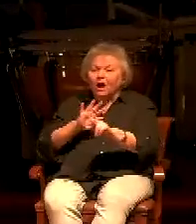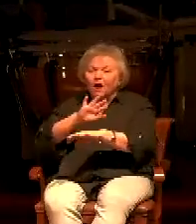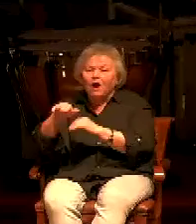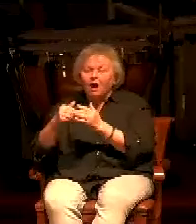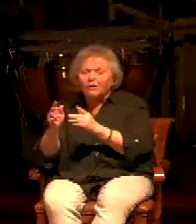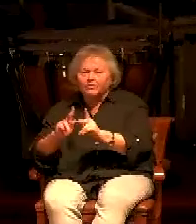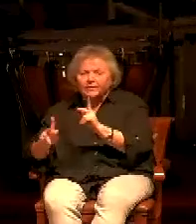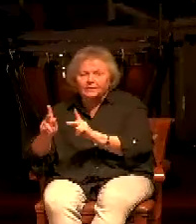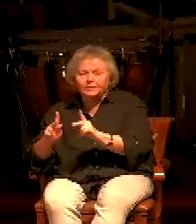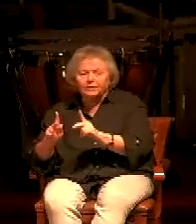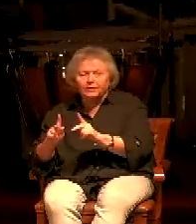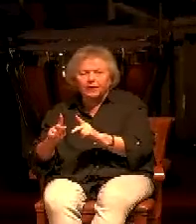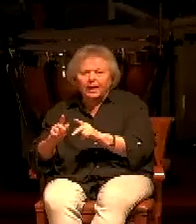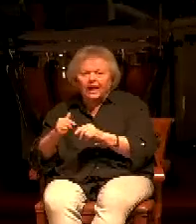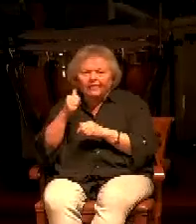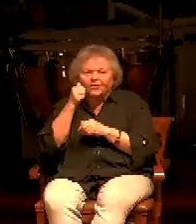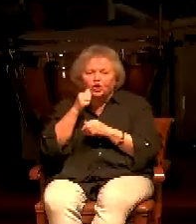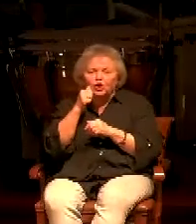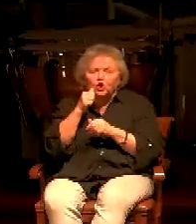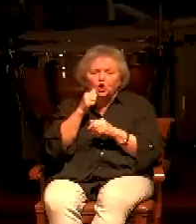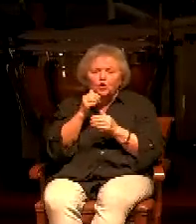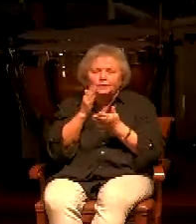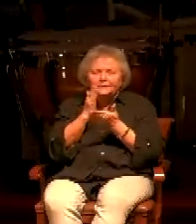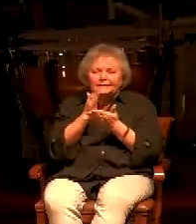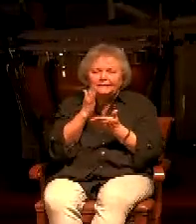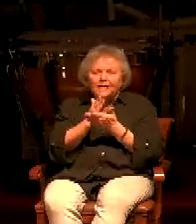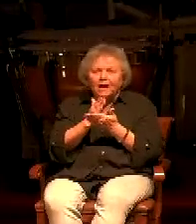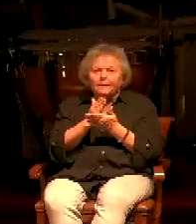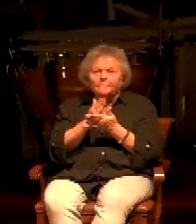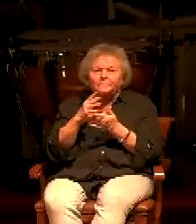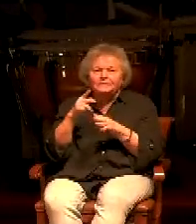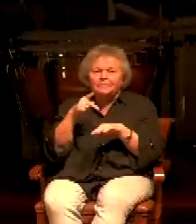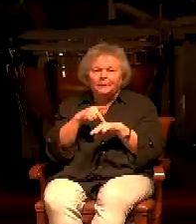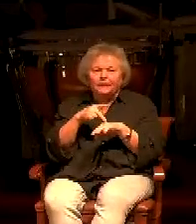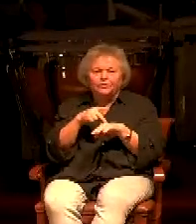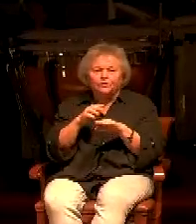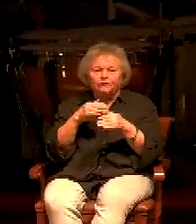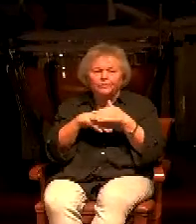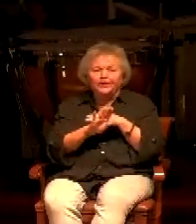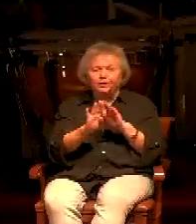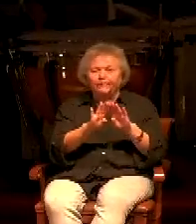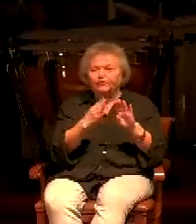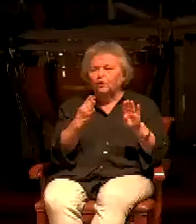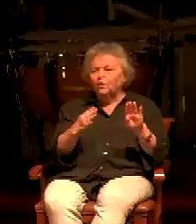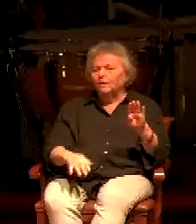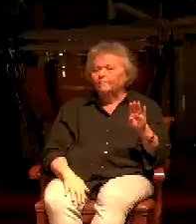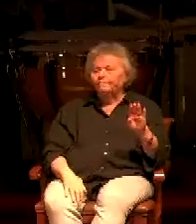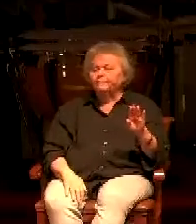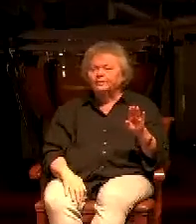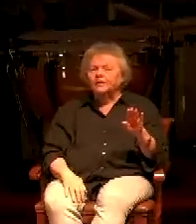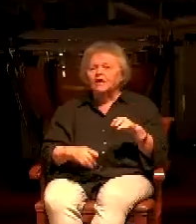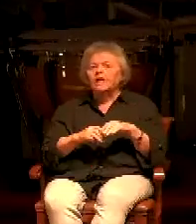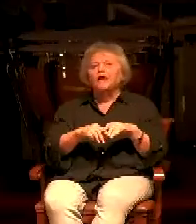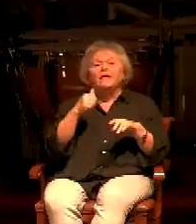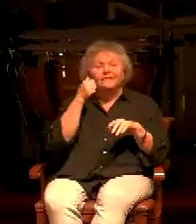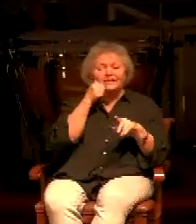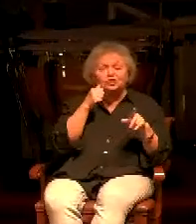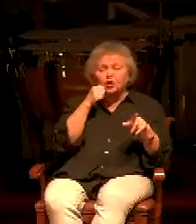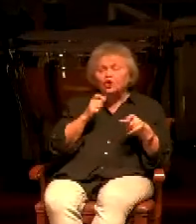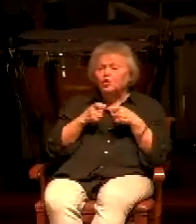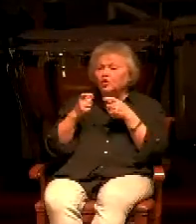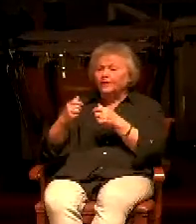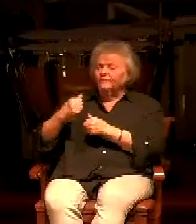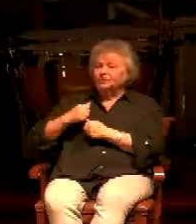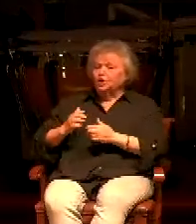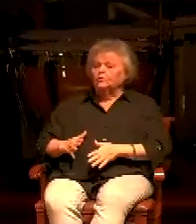girl. Now, the servant girl's job is to maintain the palace. She is the one who gives the soldiers water when they enter back in.